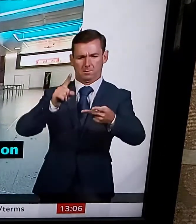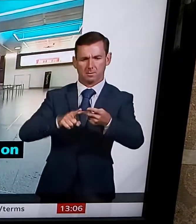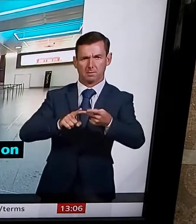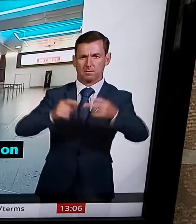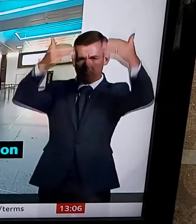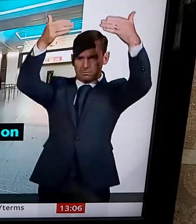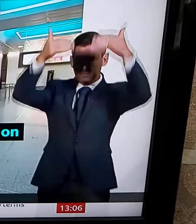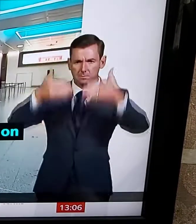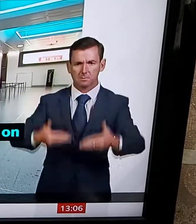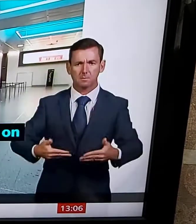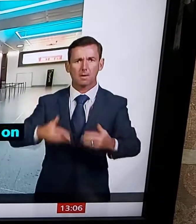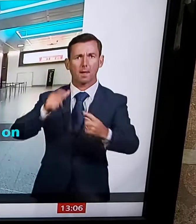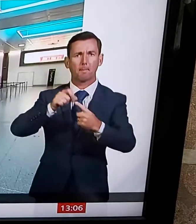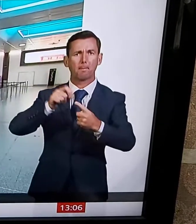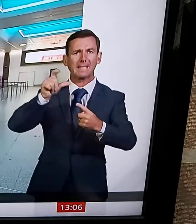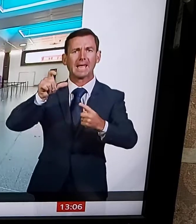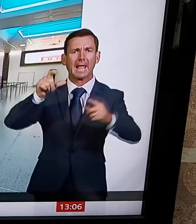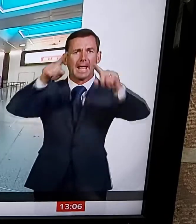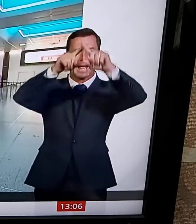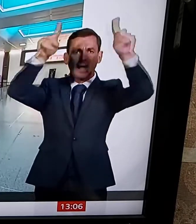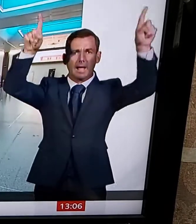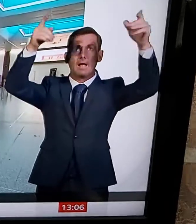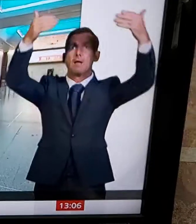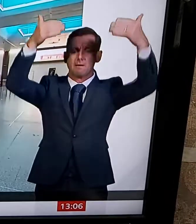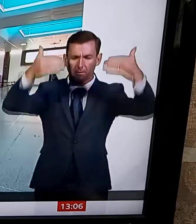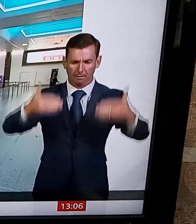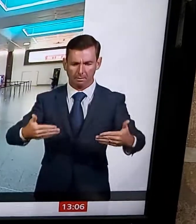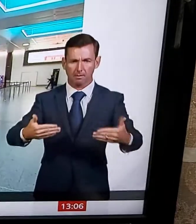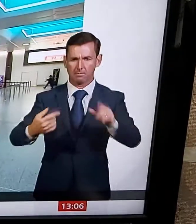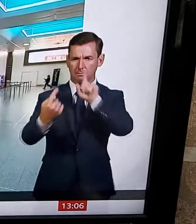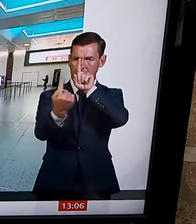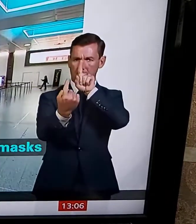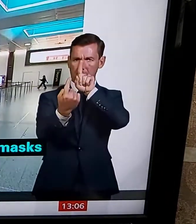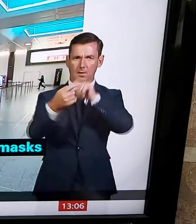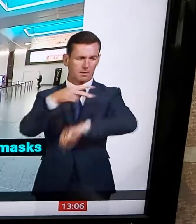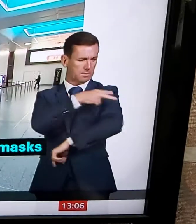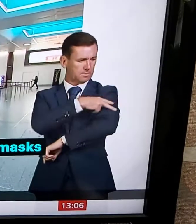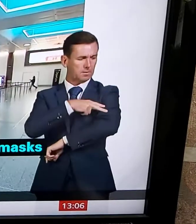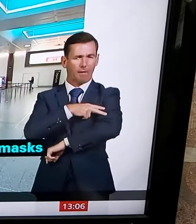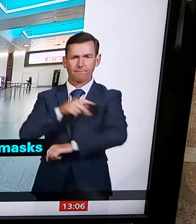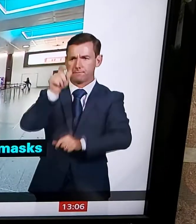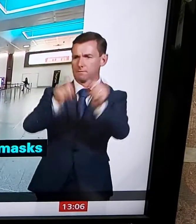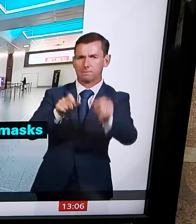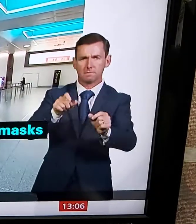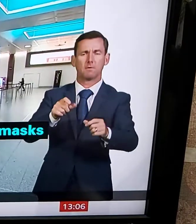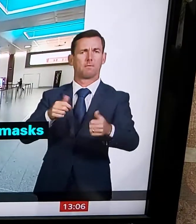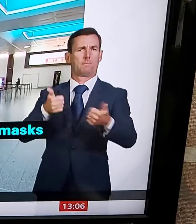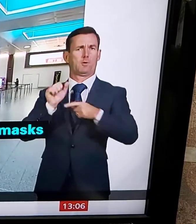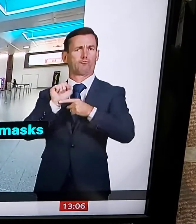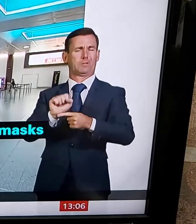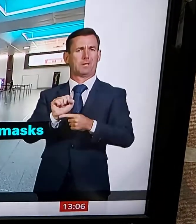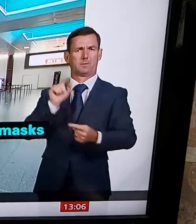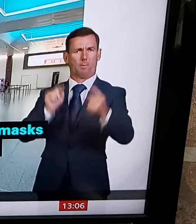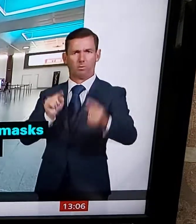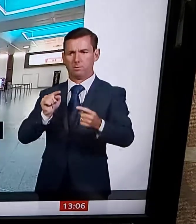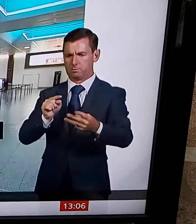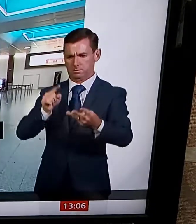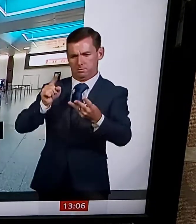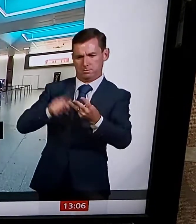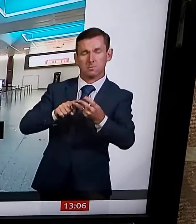have meant the virus has overwhelmed the country. The problem was that we didn't have enough organization